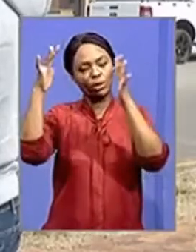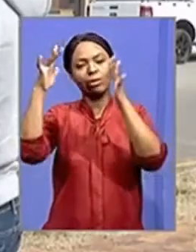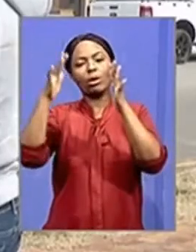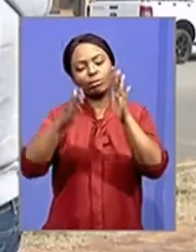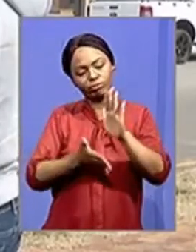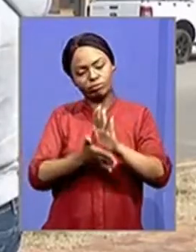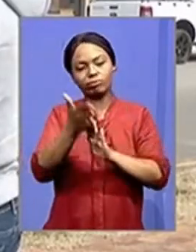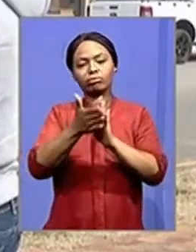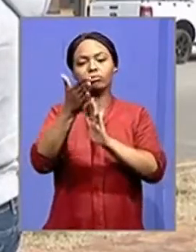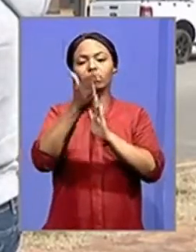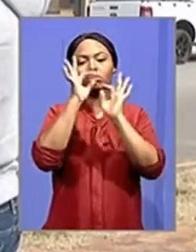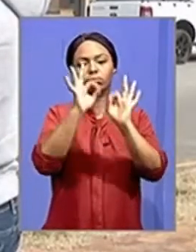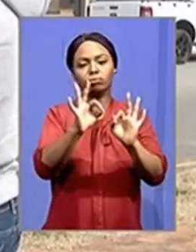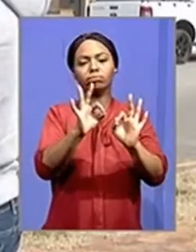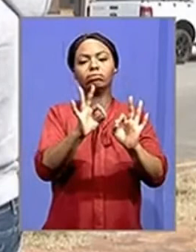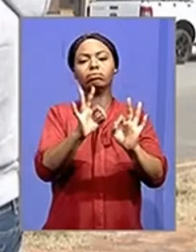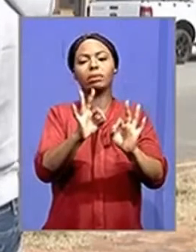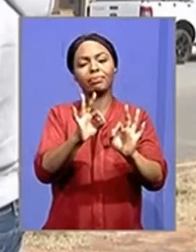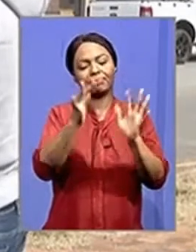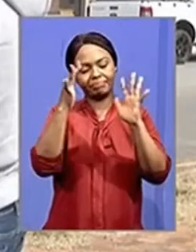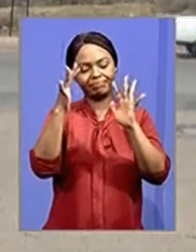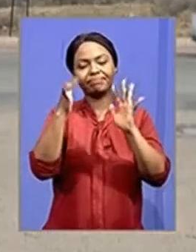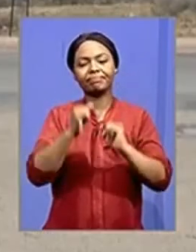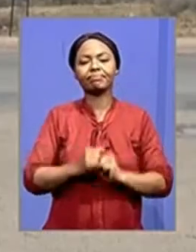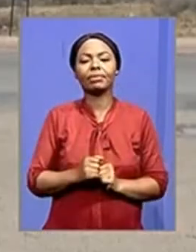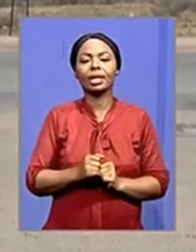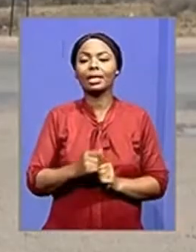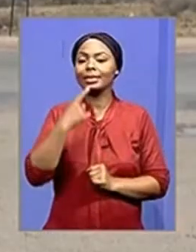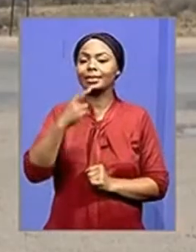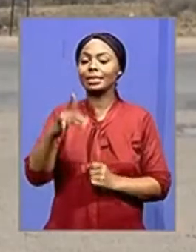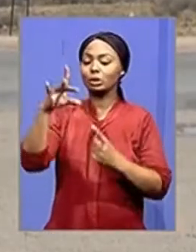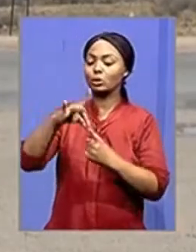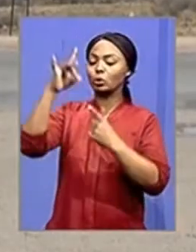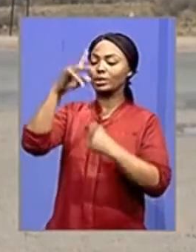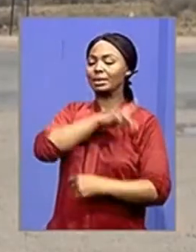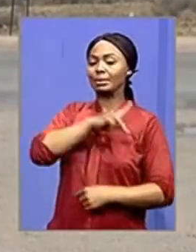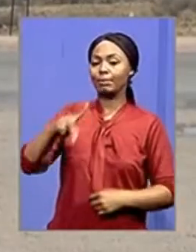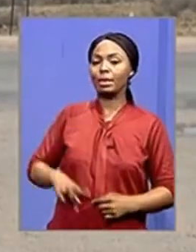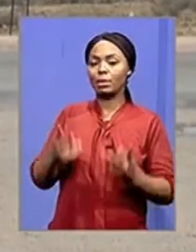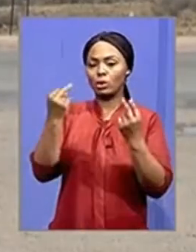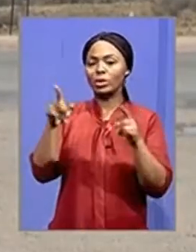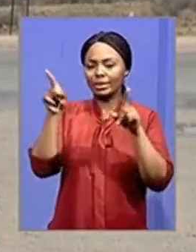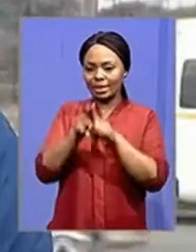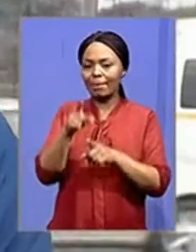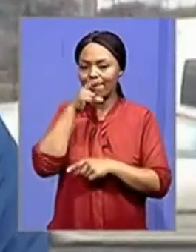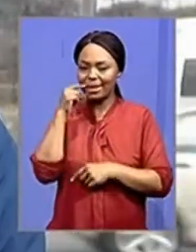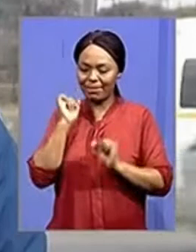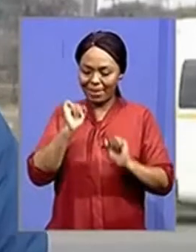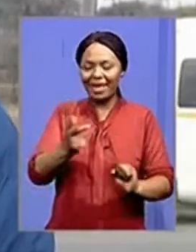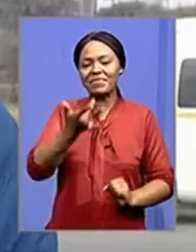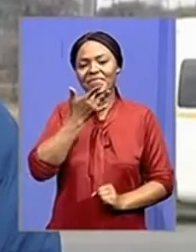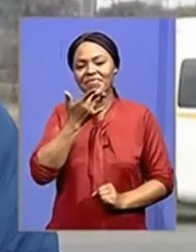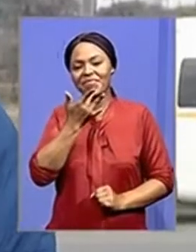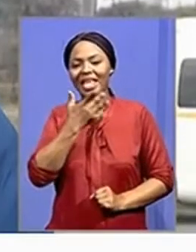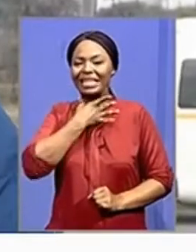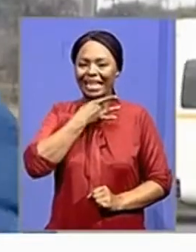mo kokoano theomolao ya profense a re fa go tlile go tlhophiwa tonakgolo e ntšhwa le bona ba tle go neelana ka maina a bontlhopheng ba bona. Re le Democratic Alliance